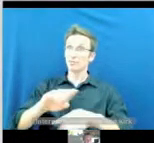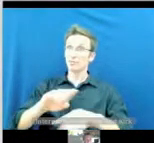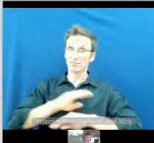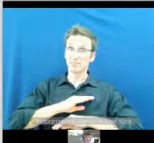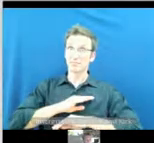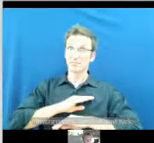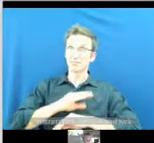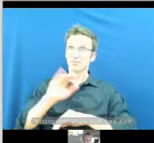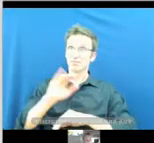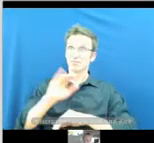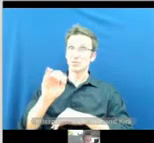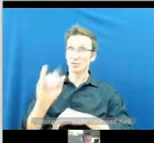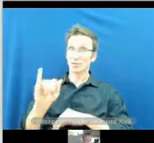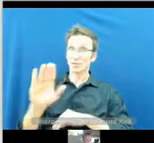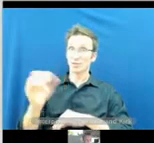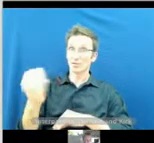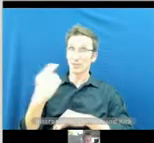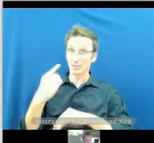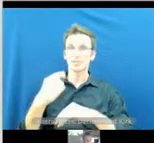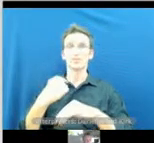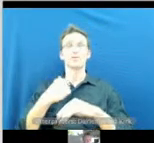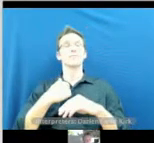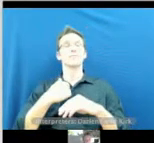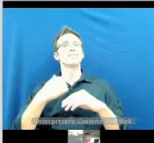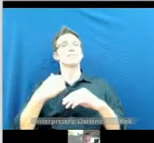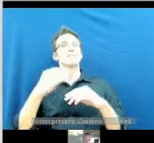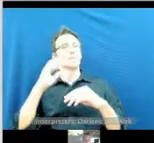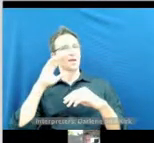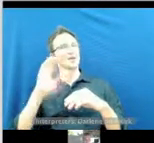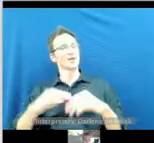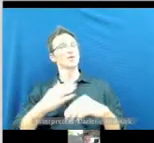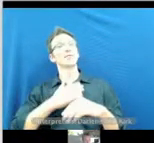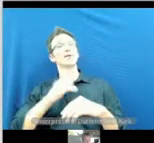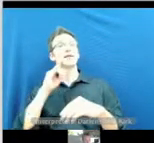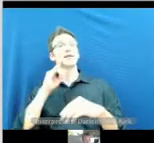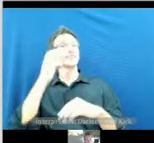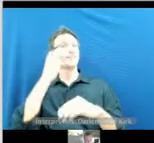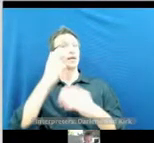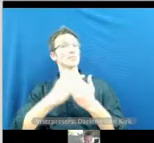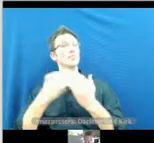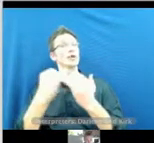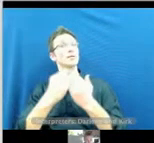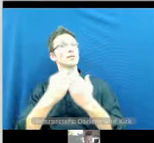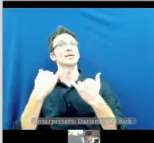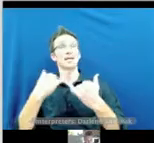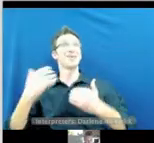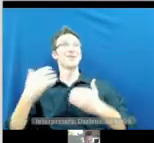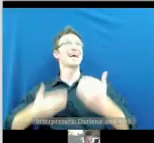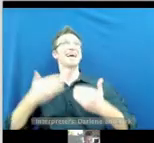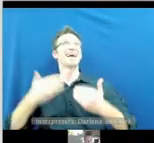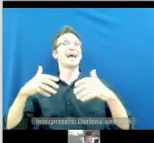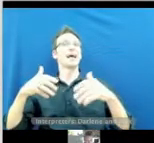Another point, I noticed our deafblind project is not very active.